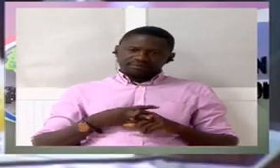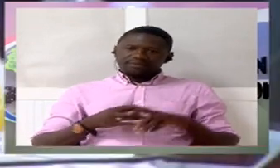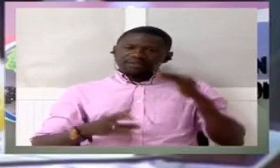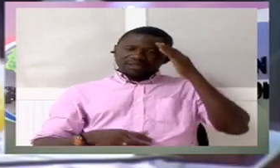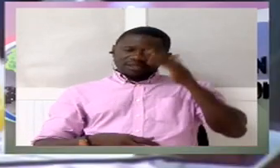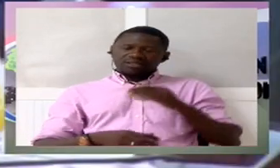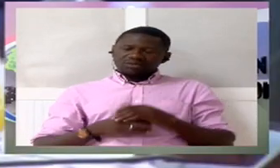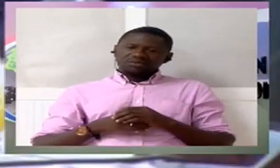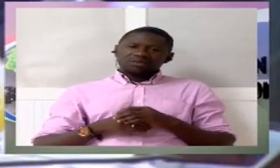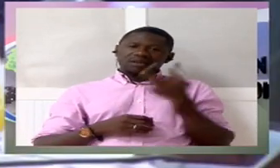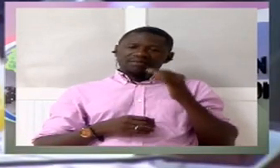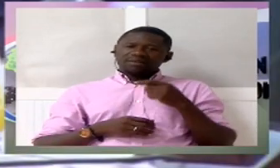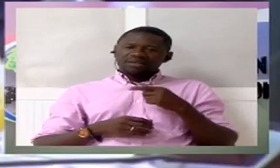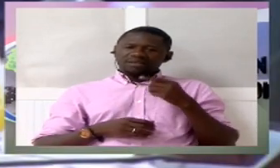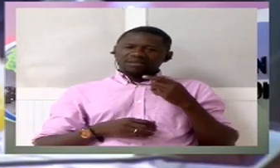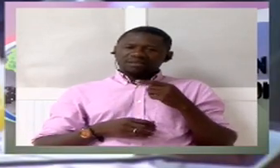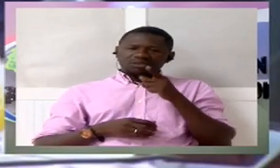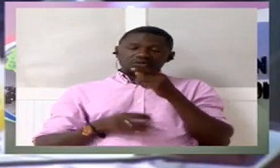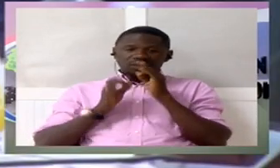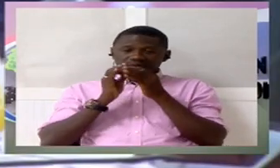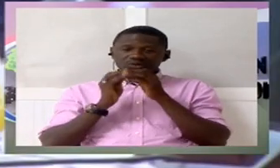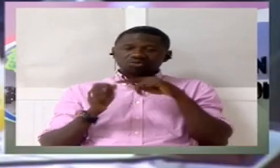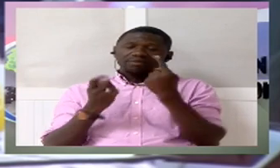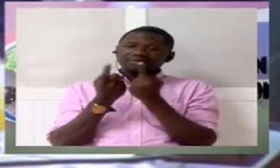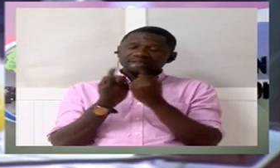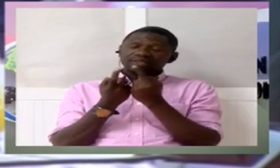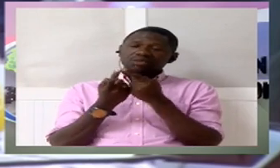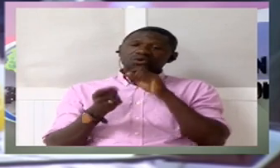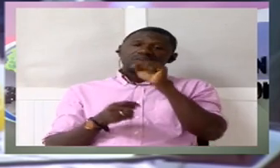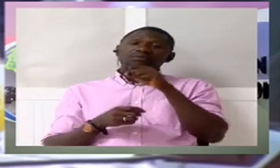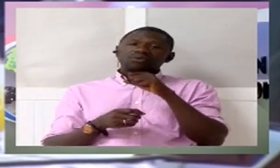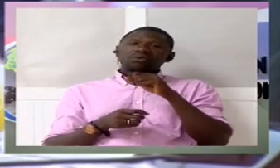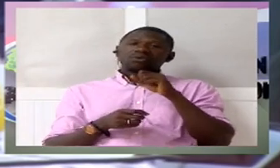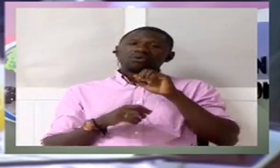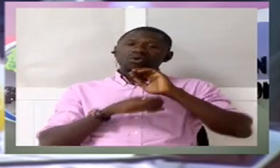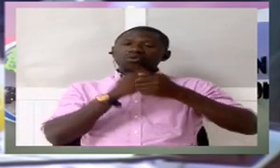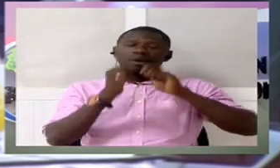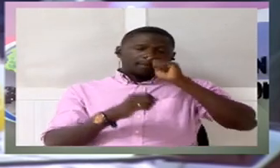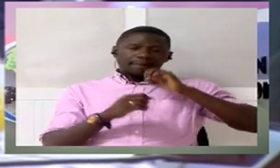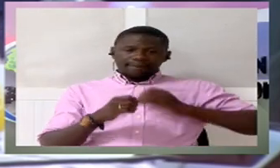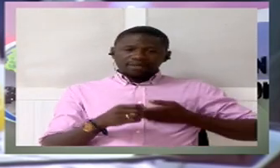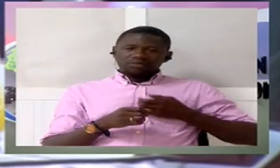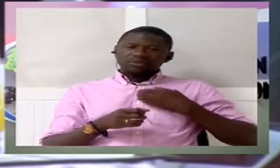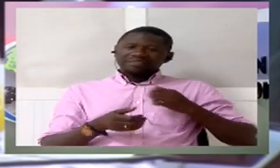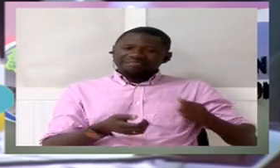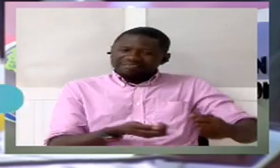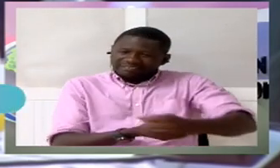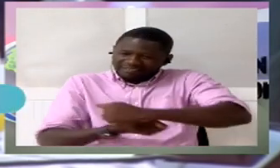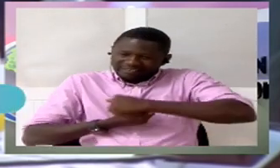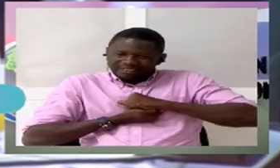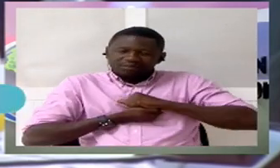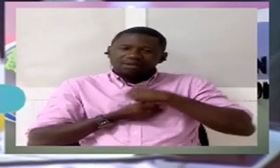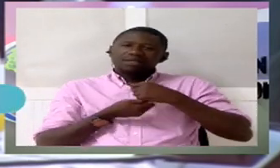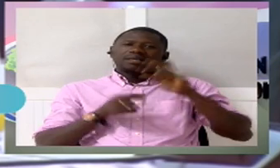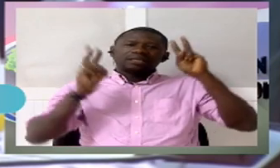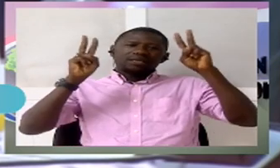Thank you. If I also got you right, you mentioned that some of the properties of your late husband were seized by Jammeh. Ninga rangay moy kuke